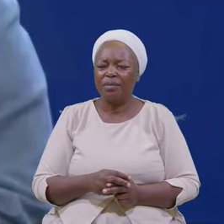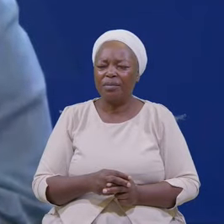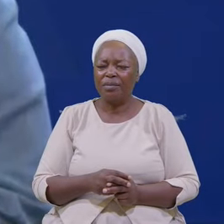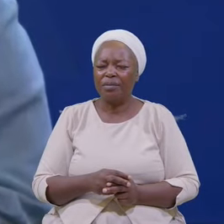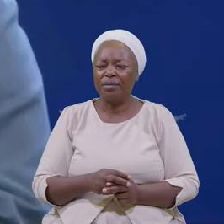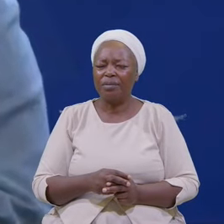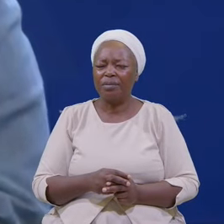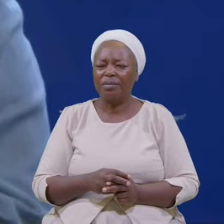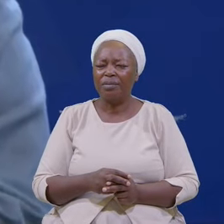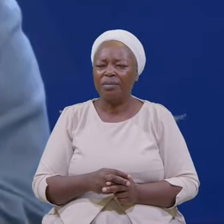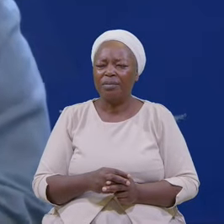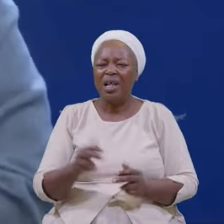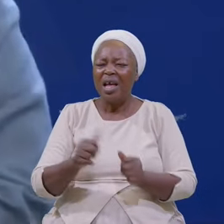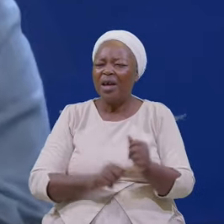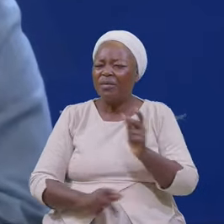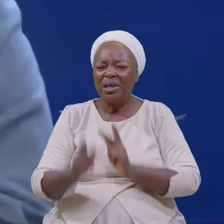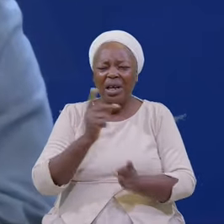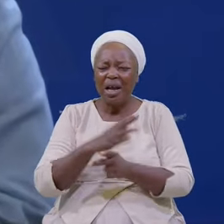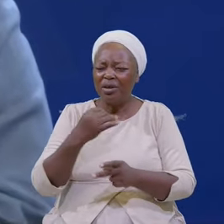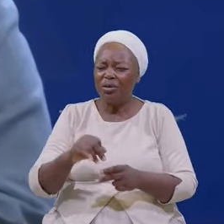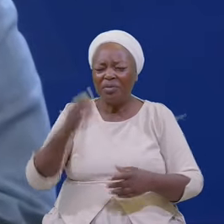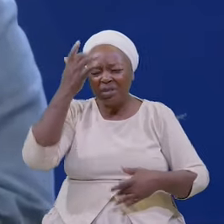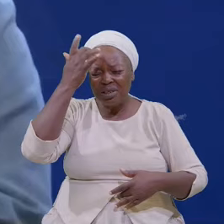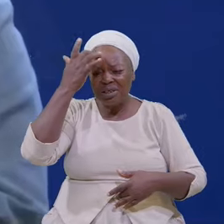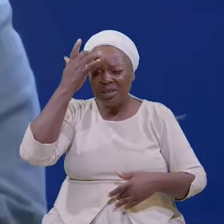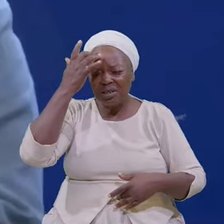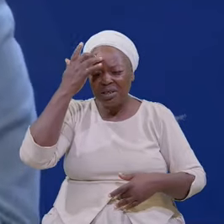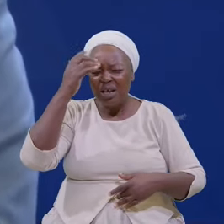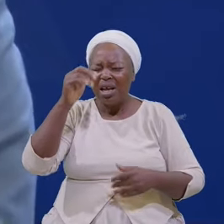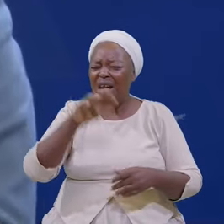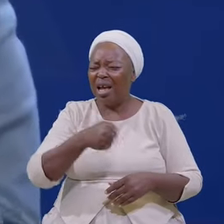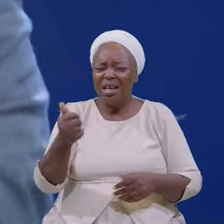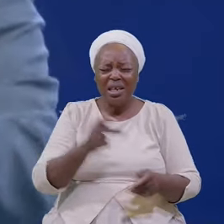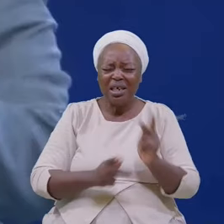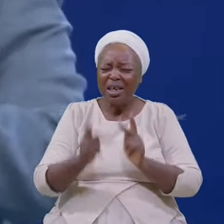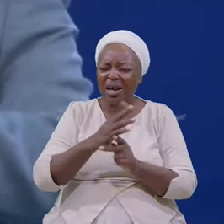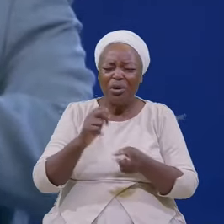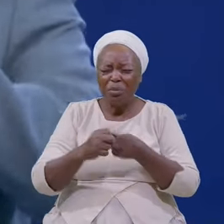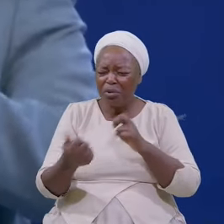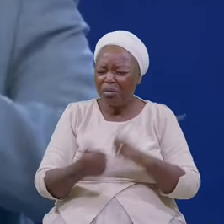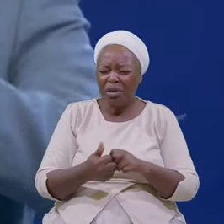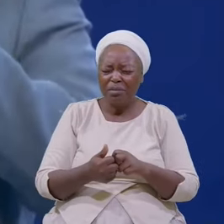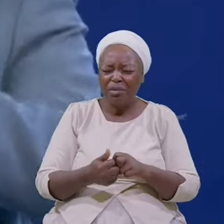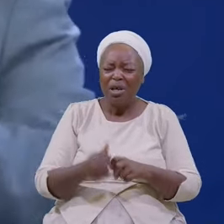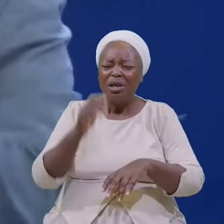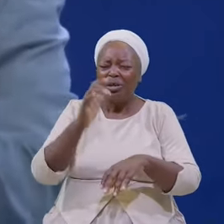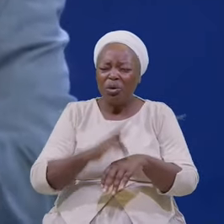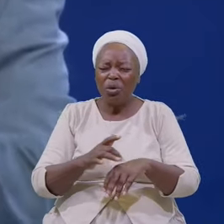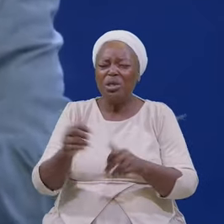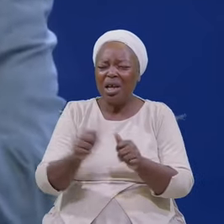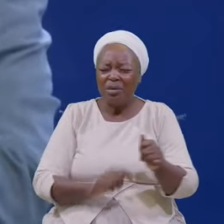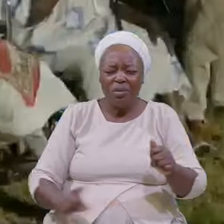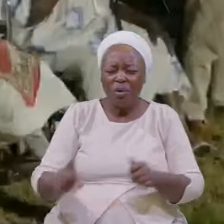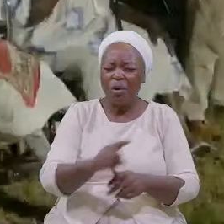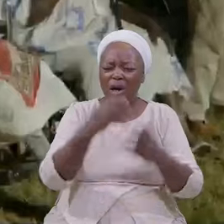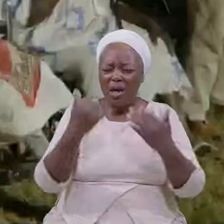tous deviennent et guéris le nom de Jésus. Every kind of disease, toute forme d'infirmité, touch everyone now. Touche